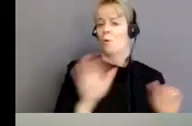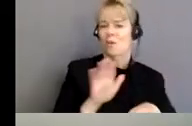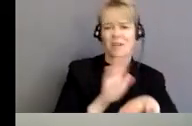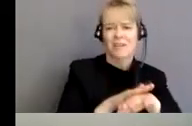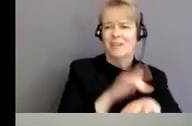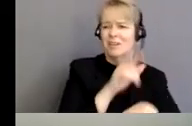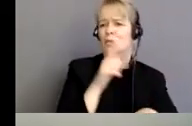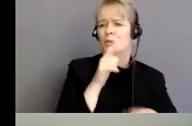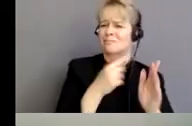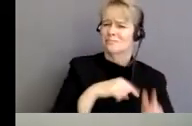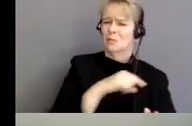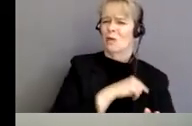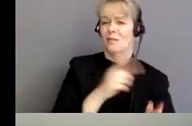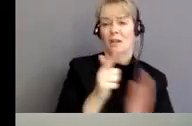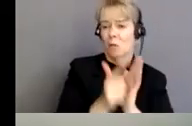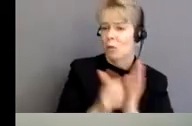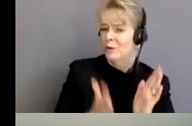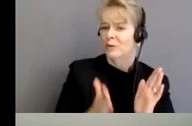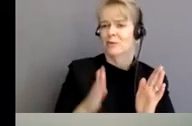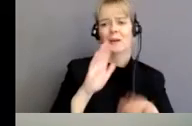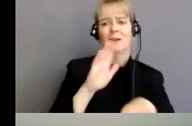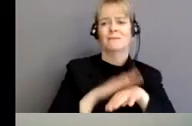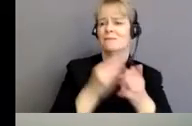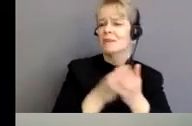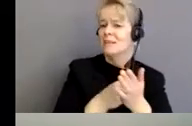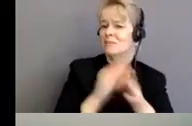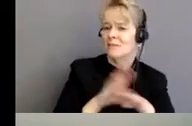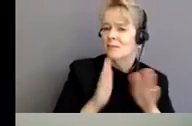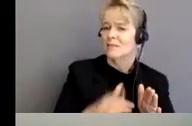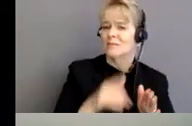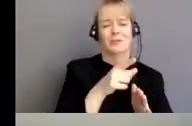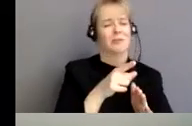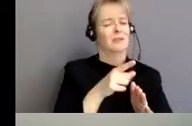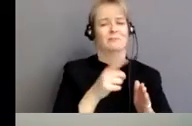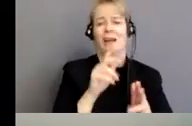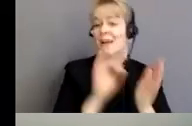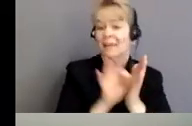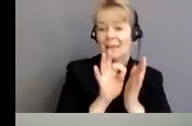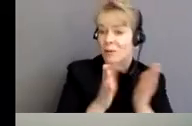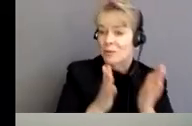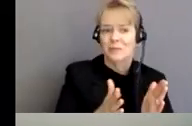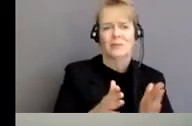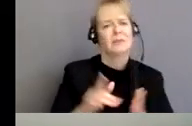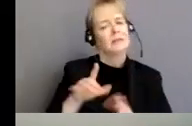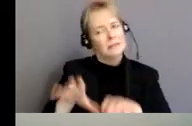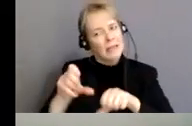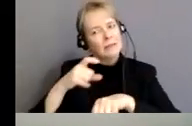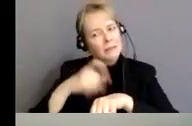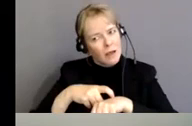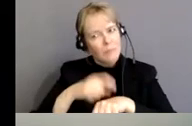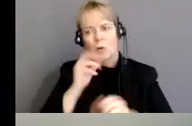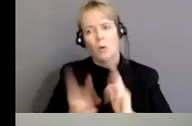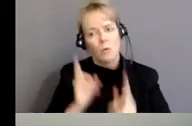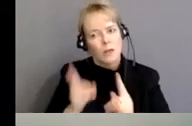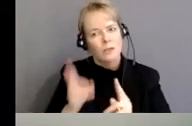your lawyer, perhaps your accountant. Take the time you need. Do your due diligence, do your homework. Be